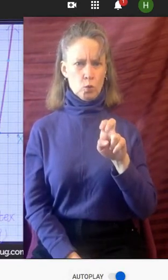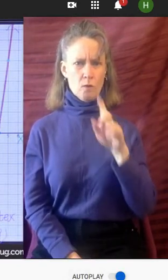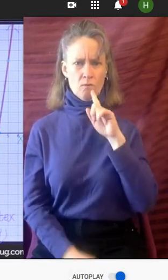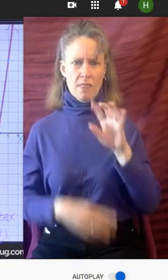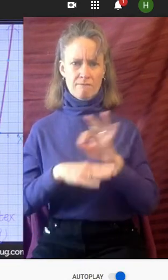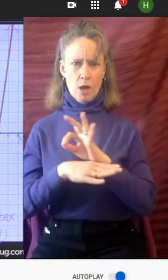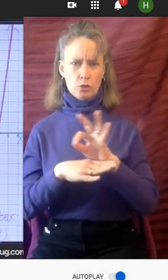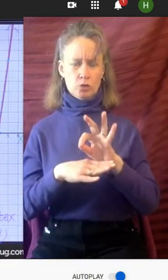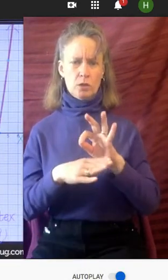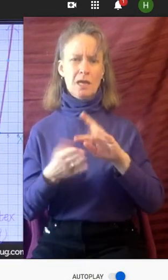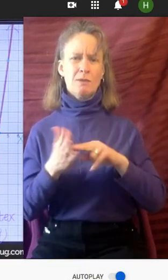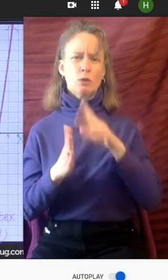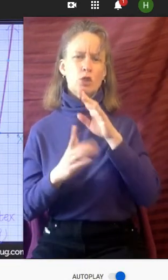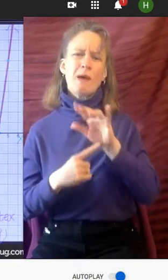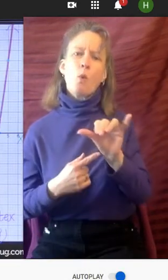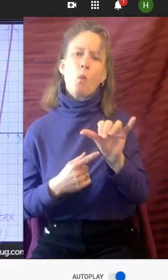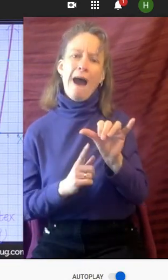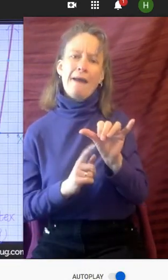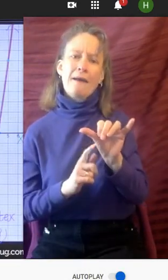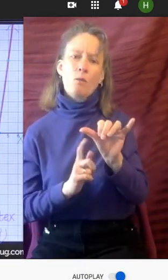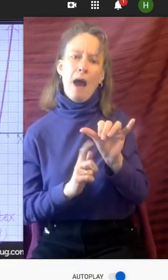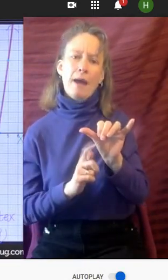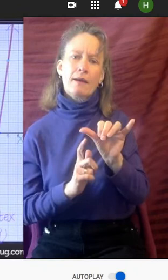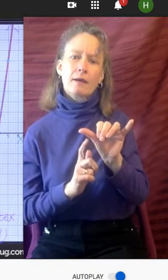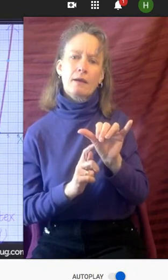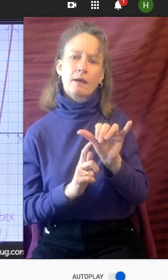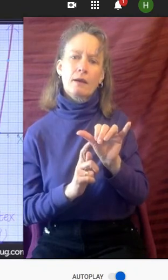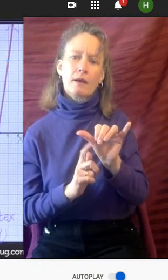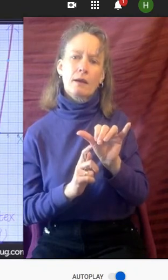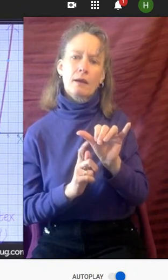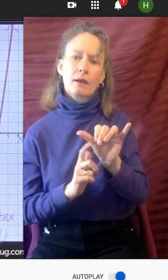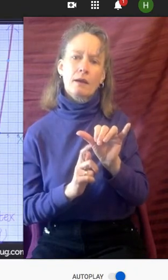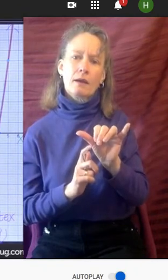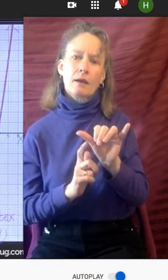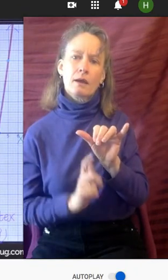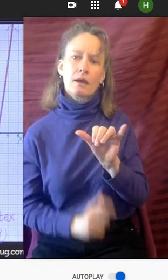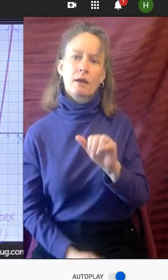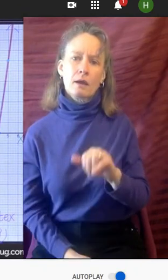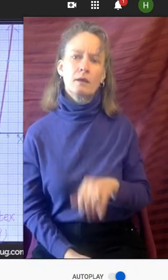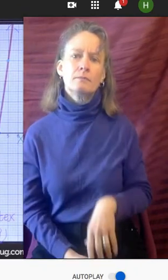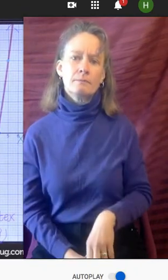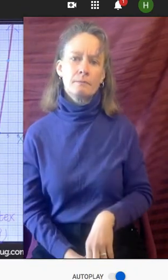the y value. Remember that.